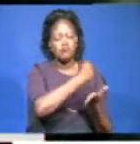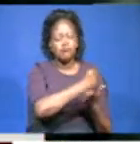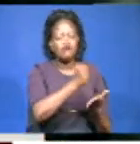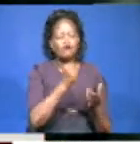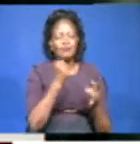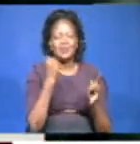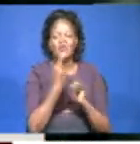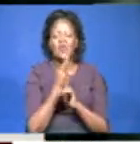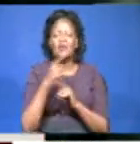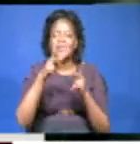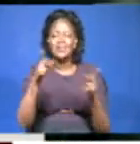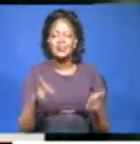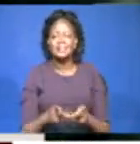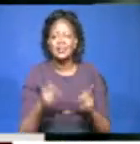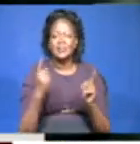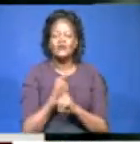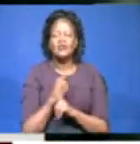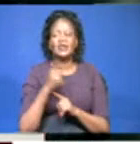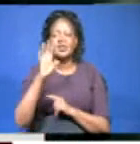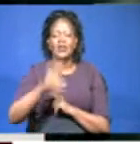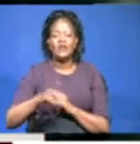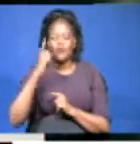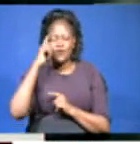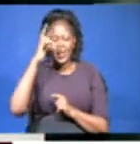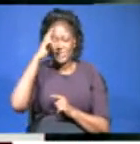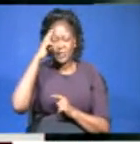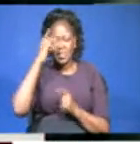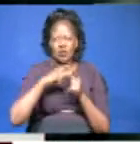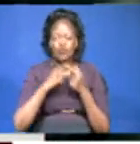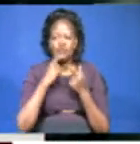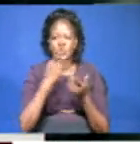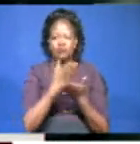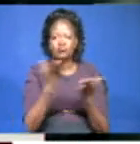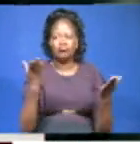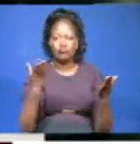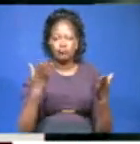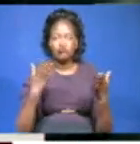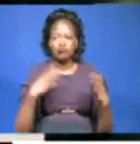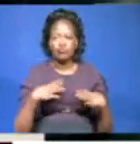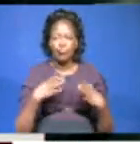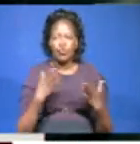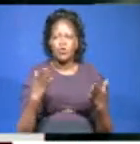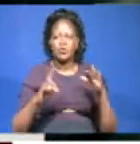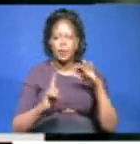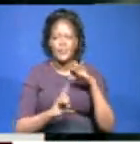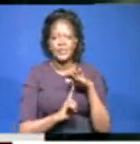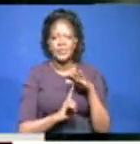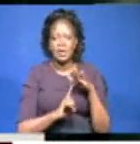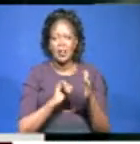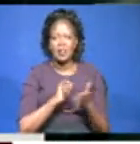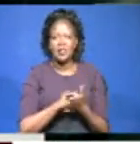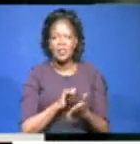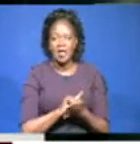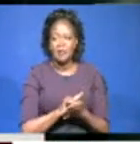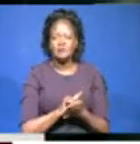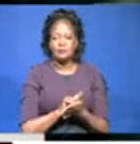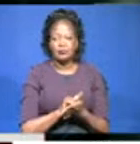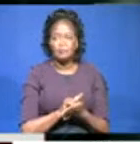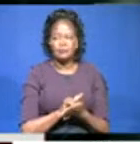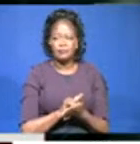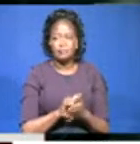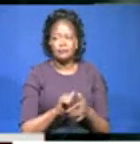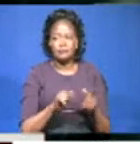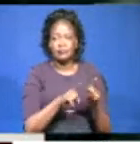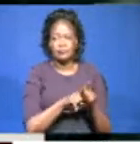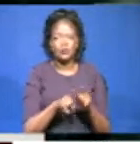reason. And I want to call upon my colleagues and to call upon everybody else within the ministry that as we land, as